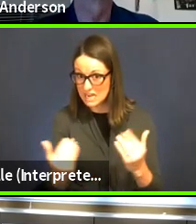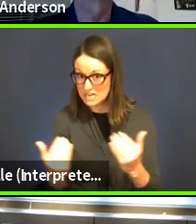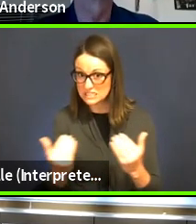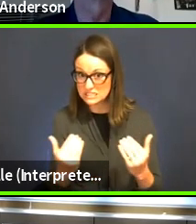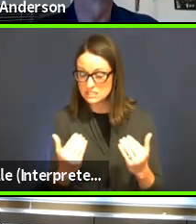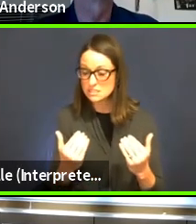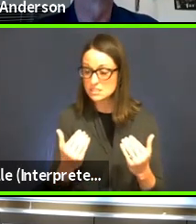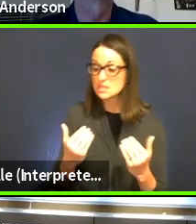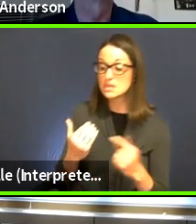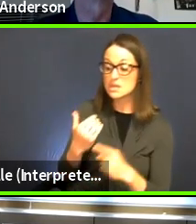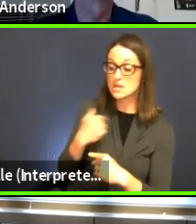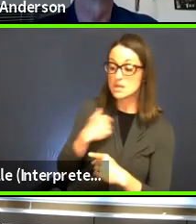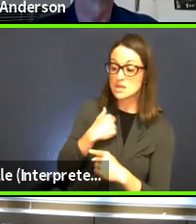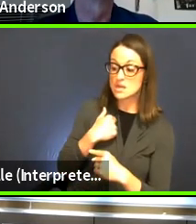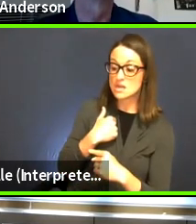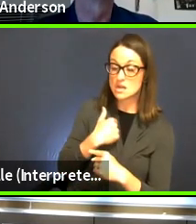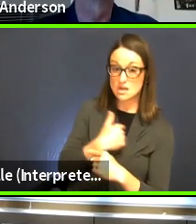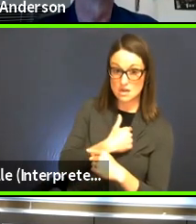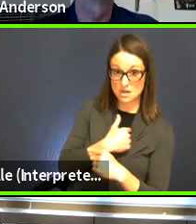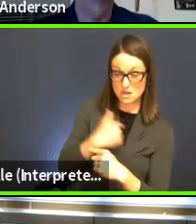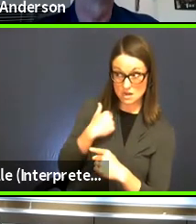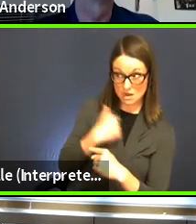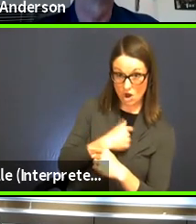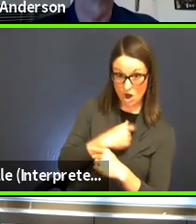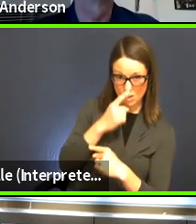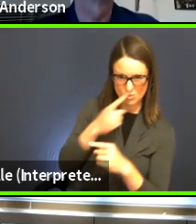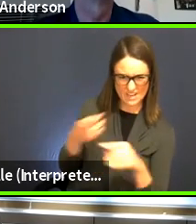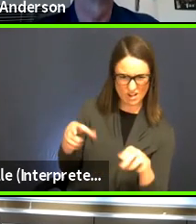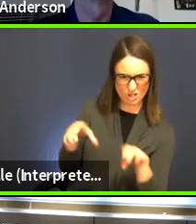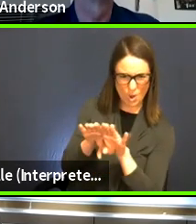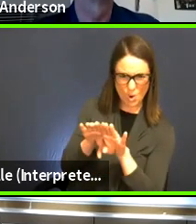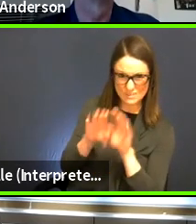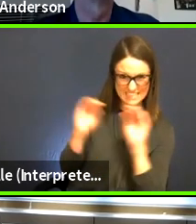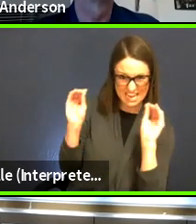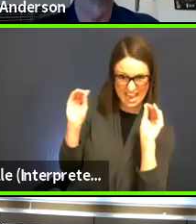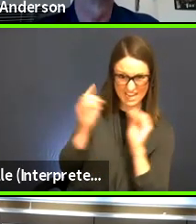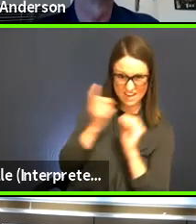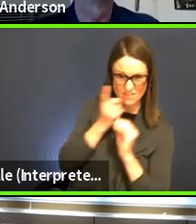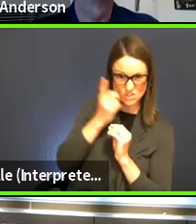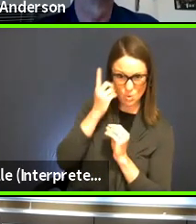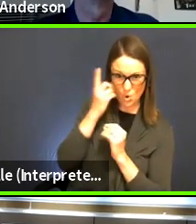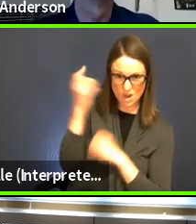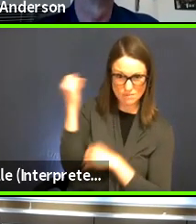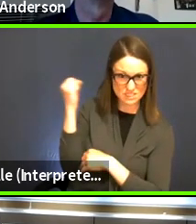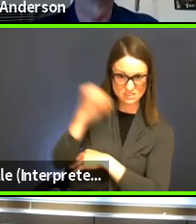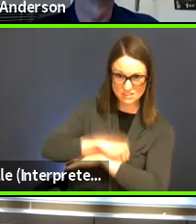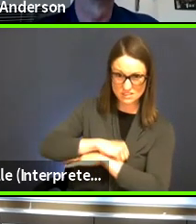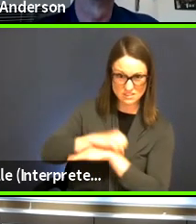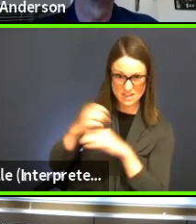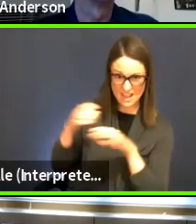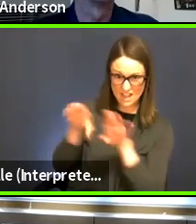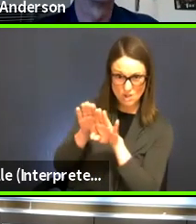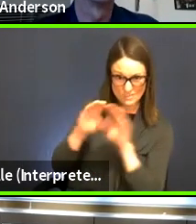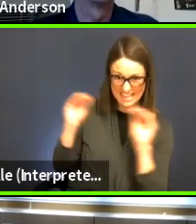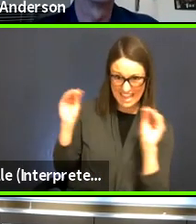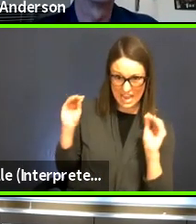we closing any of the dorms completely? We are looking